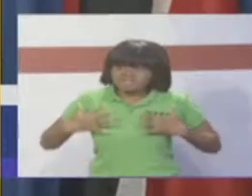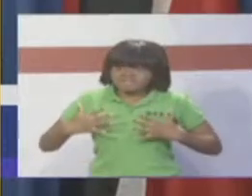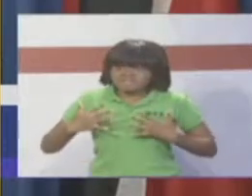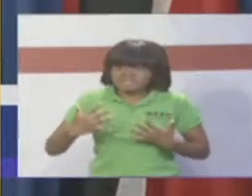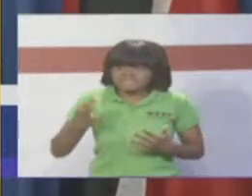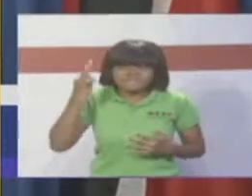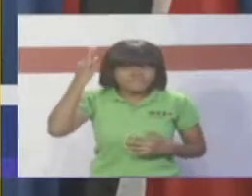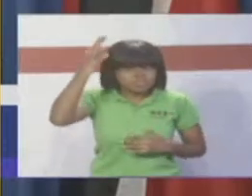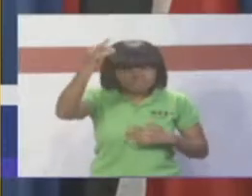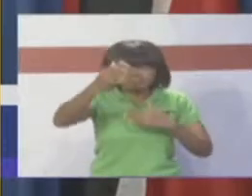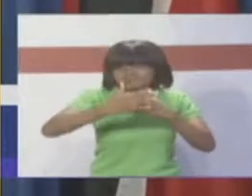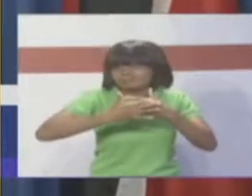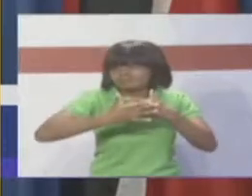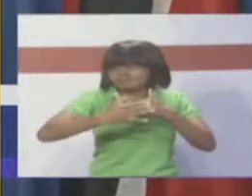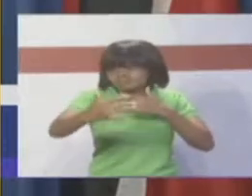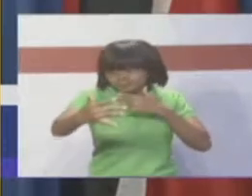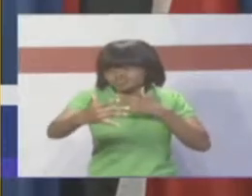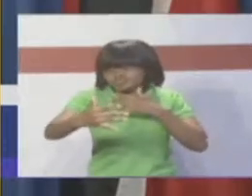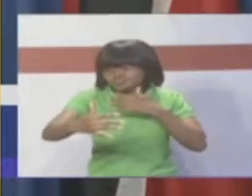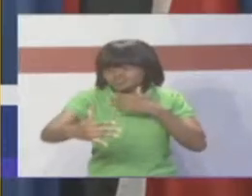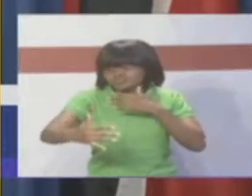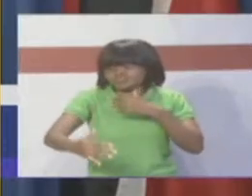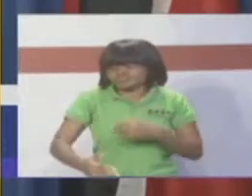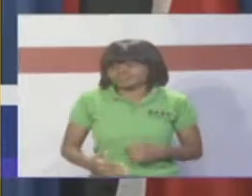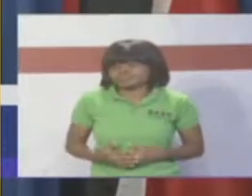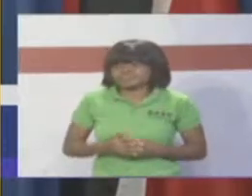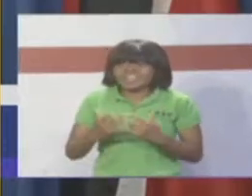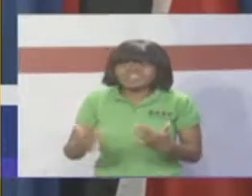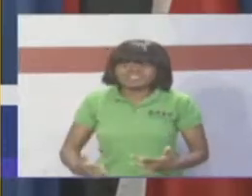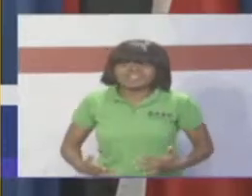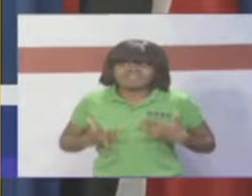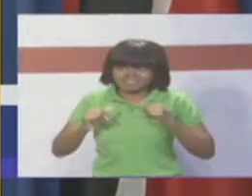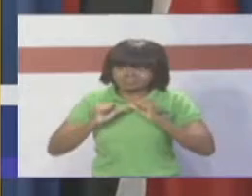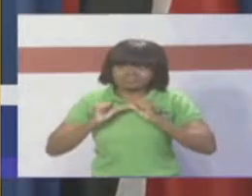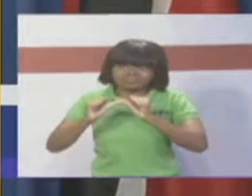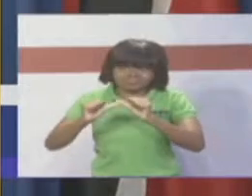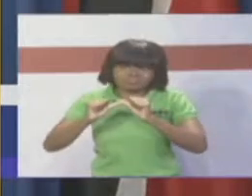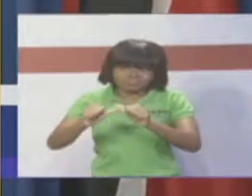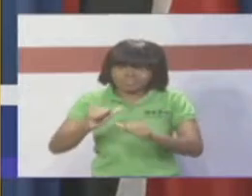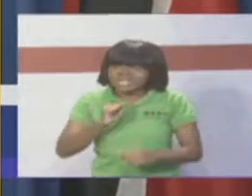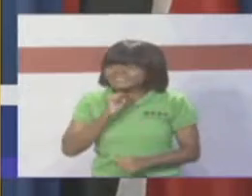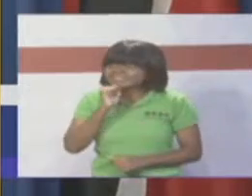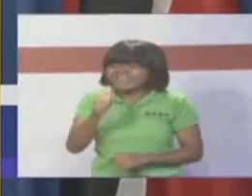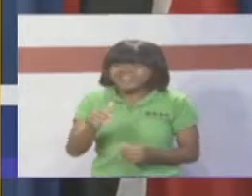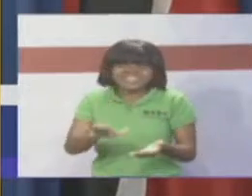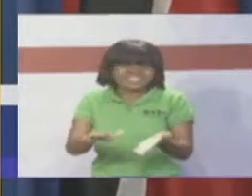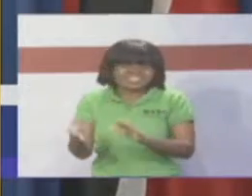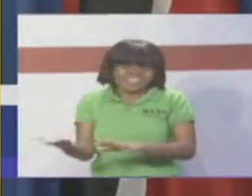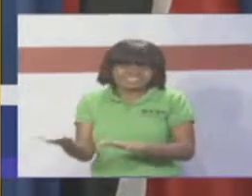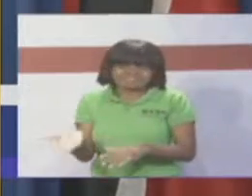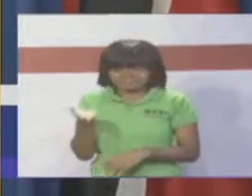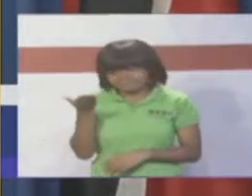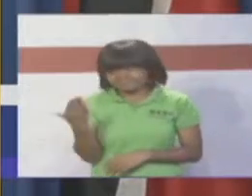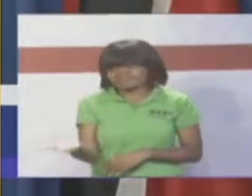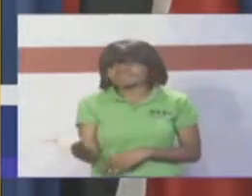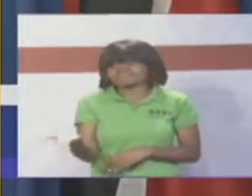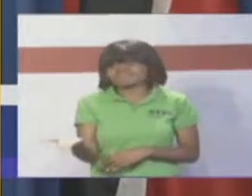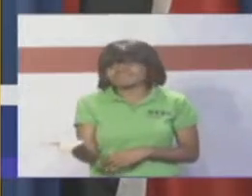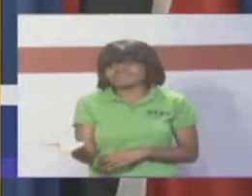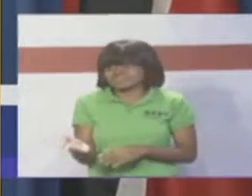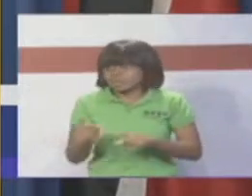from serious dislocation. But it might very well be that talking to the general